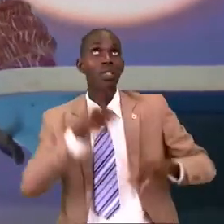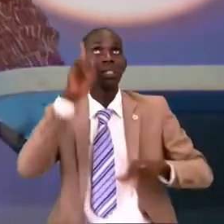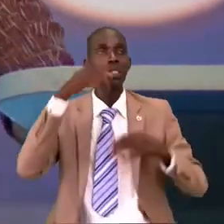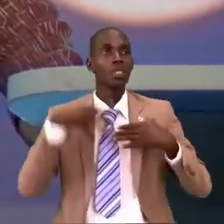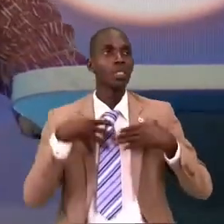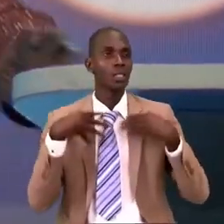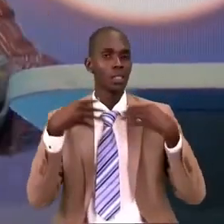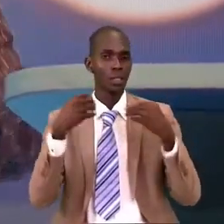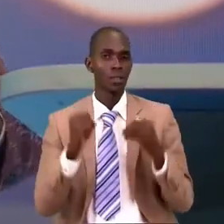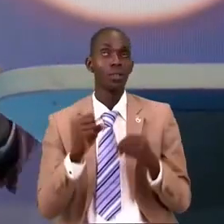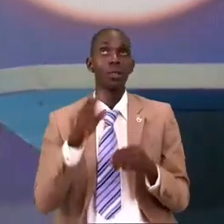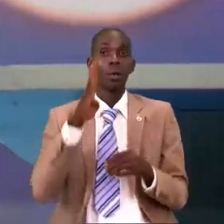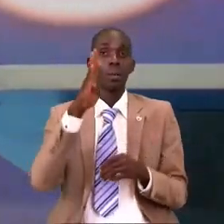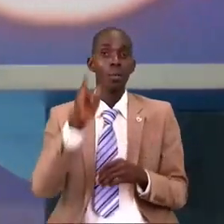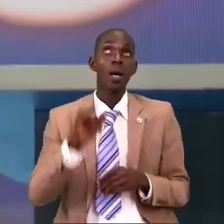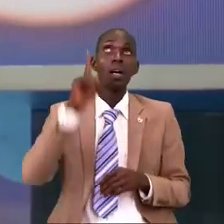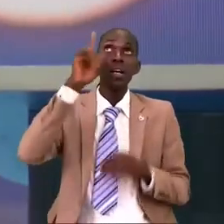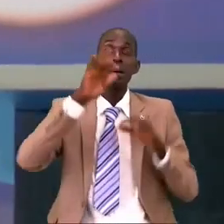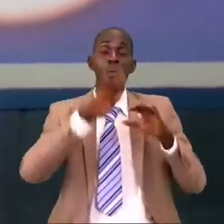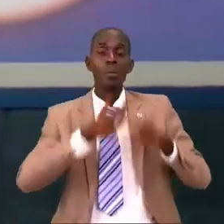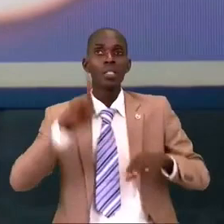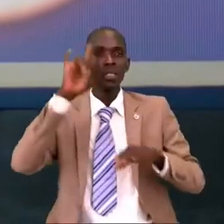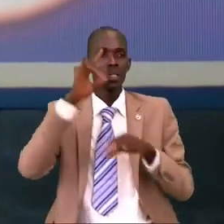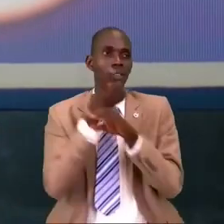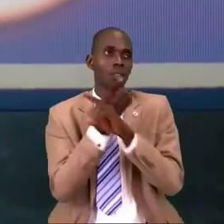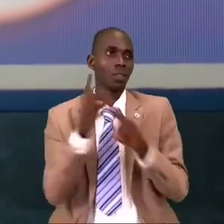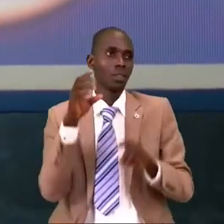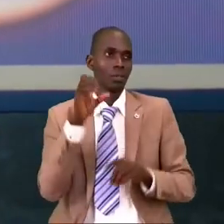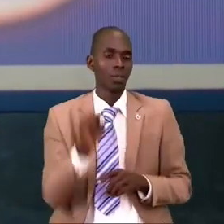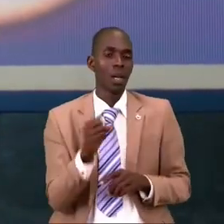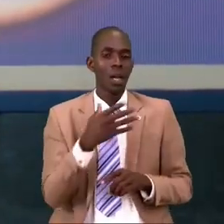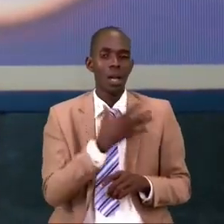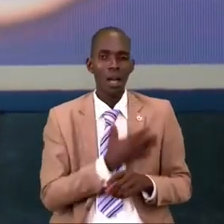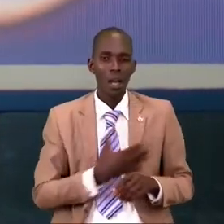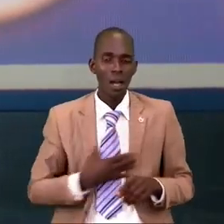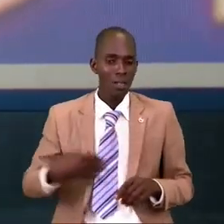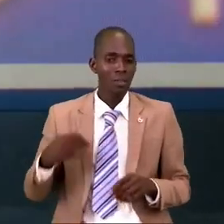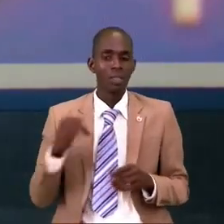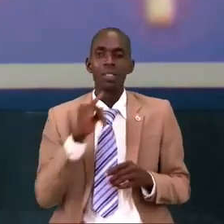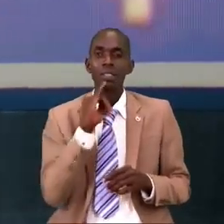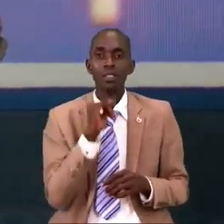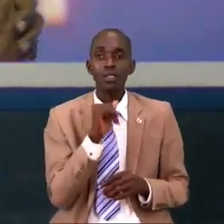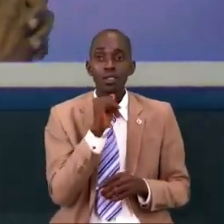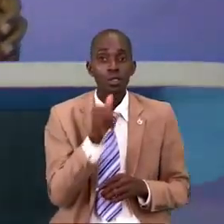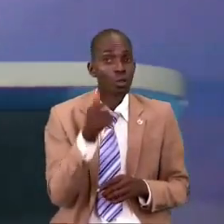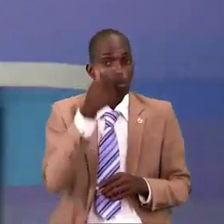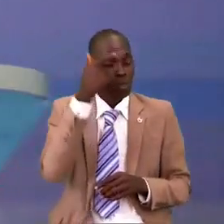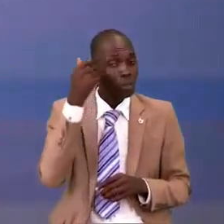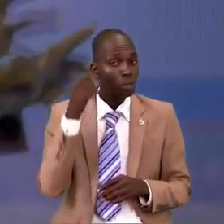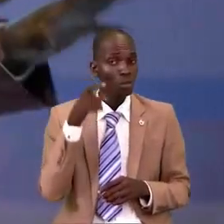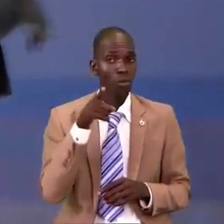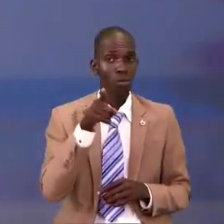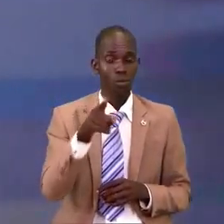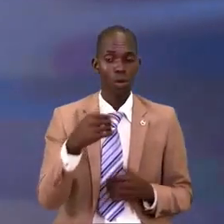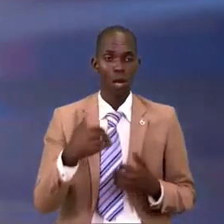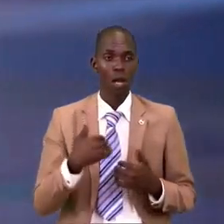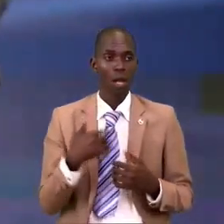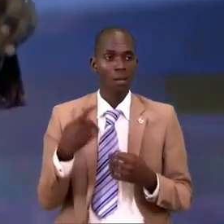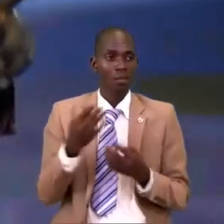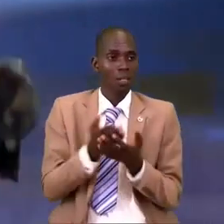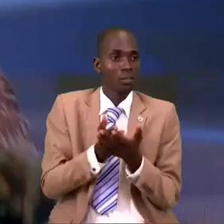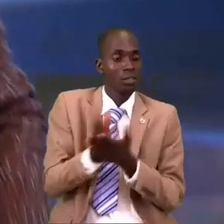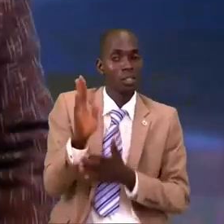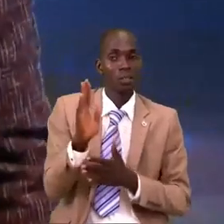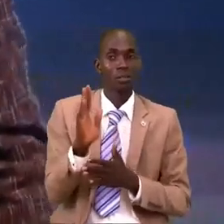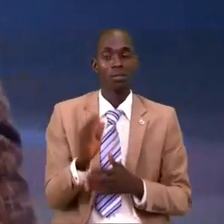marriage. It's not because of what you pay, but because of what he has done. That's why